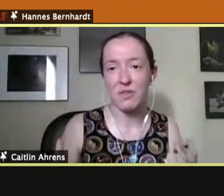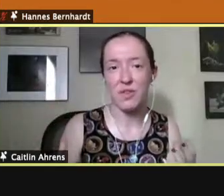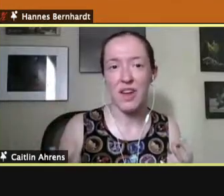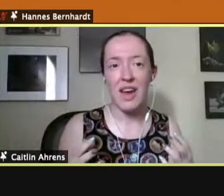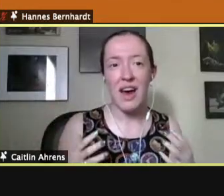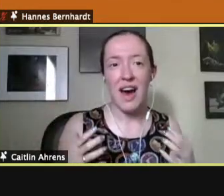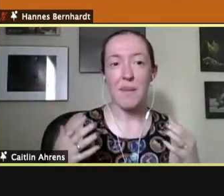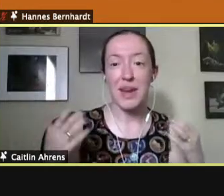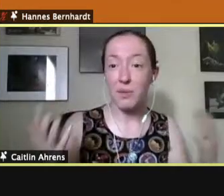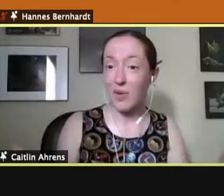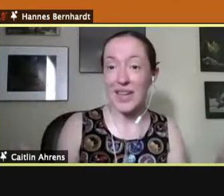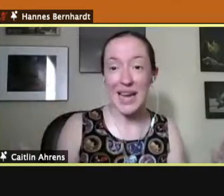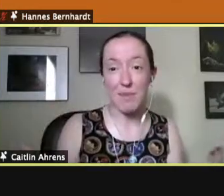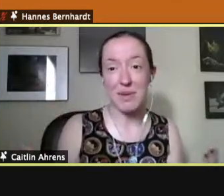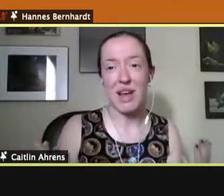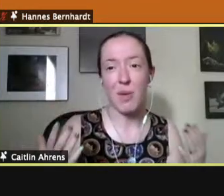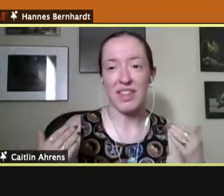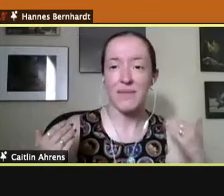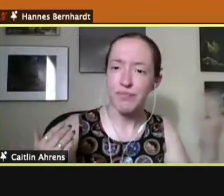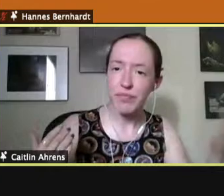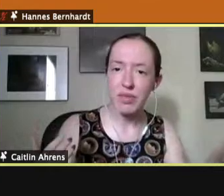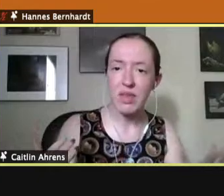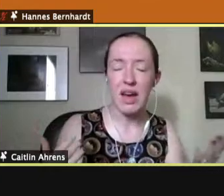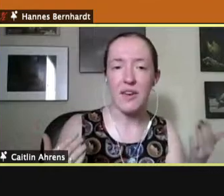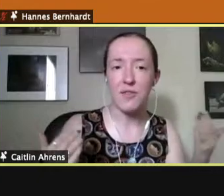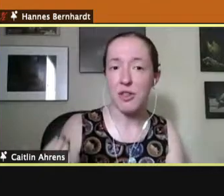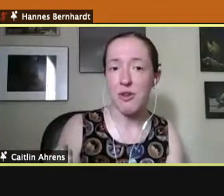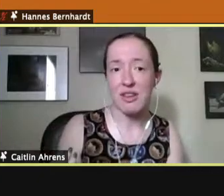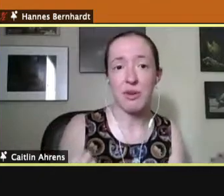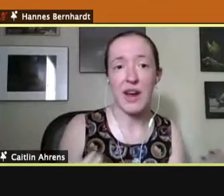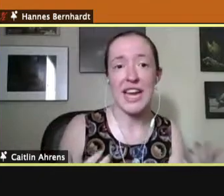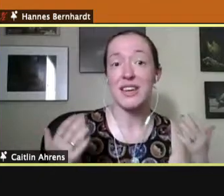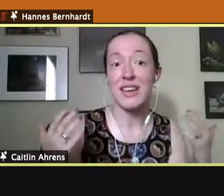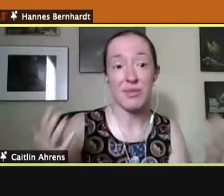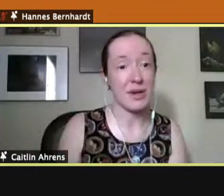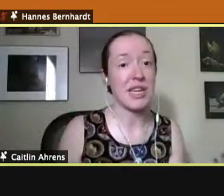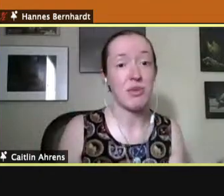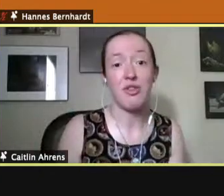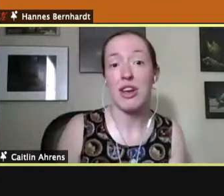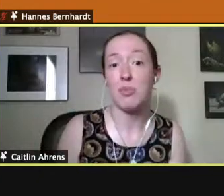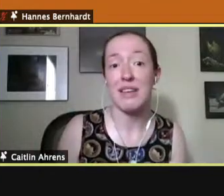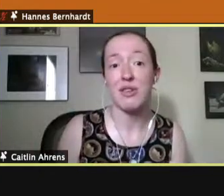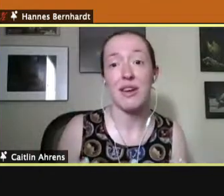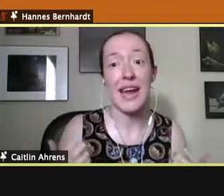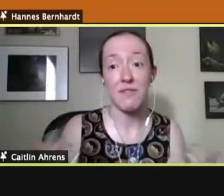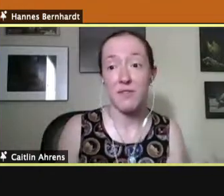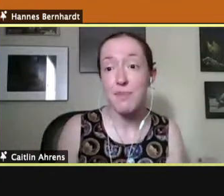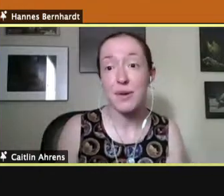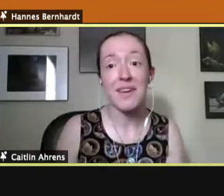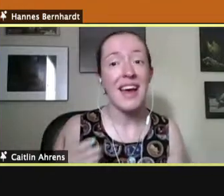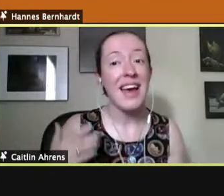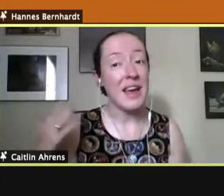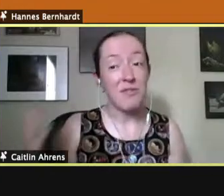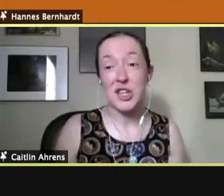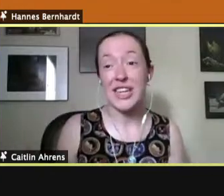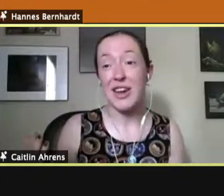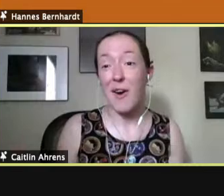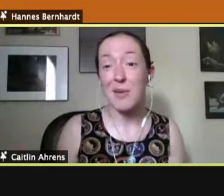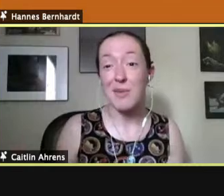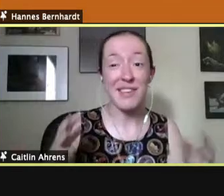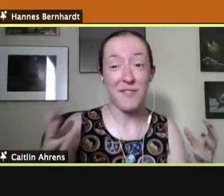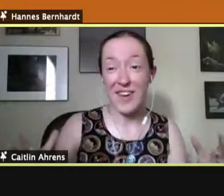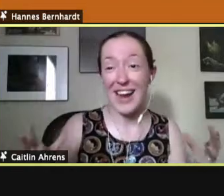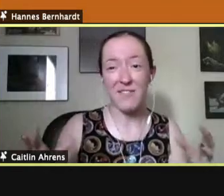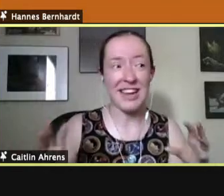can have can really help us out with further exploration, especially with Trailblazer and Viper, eventually